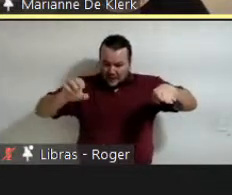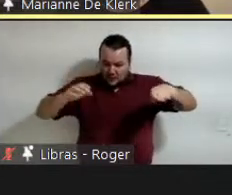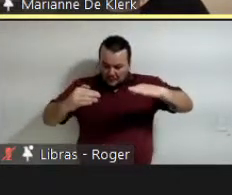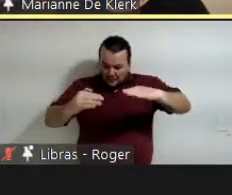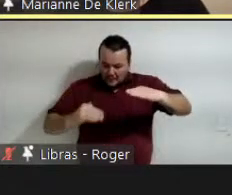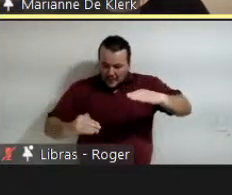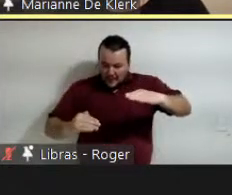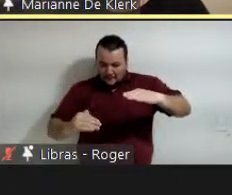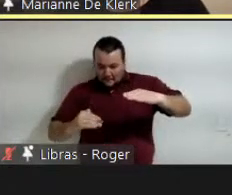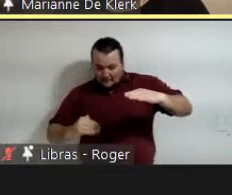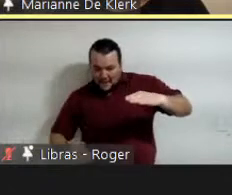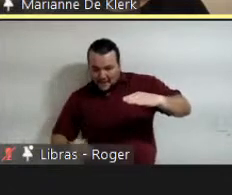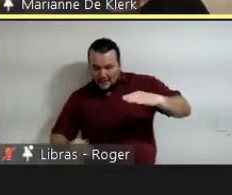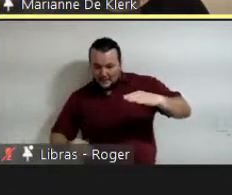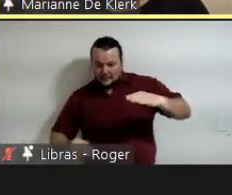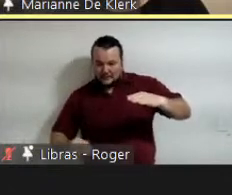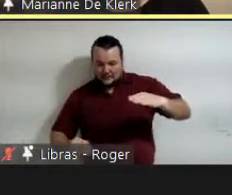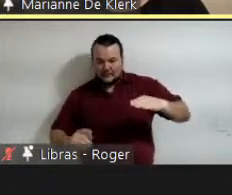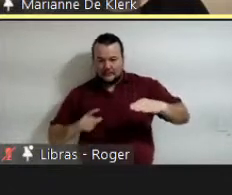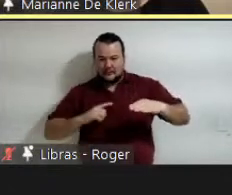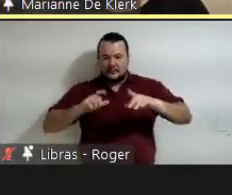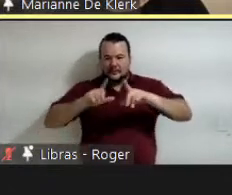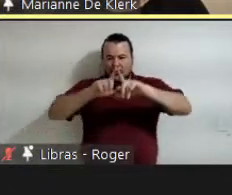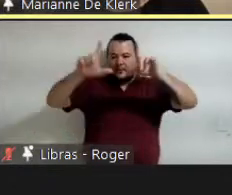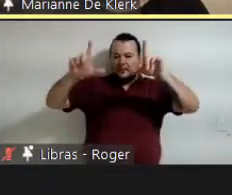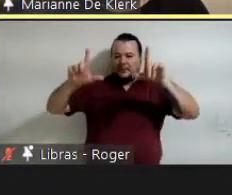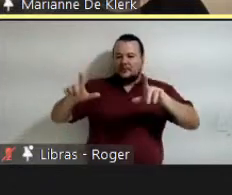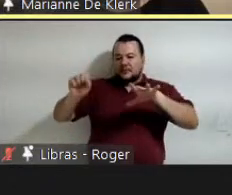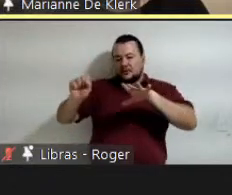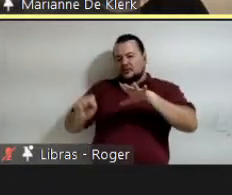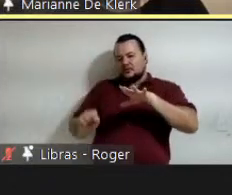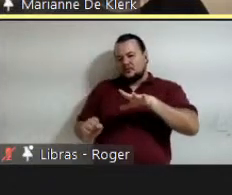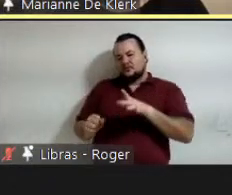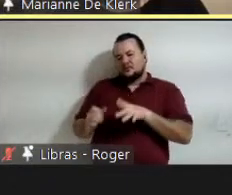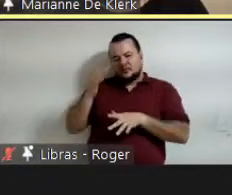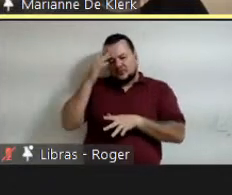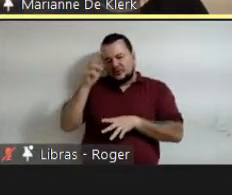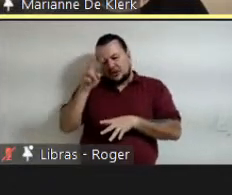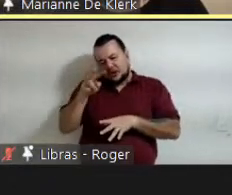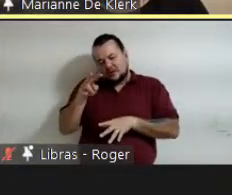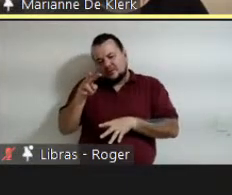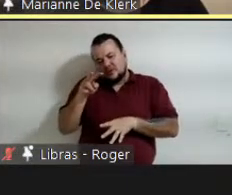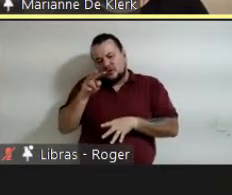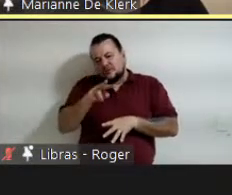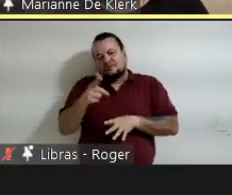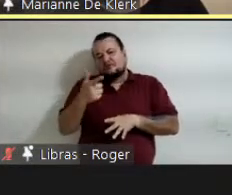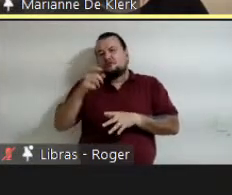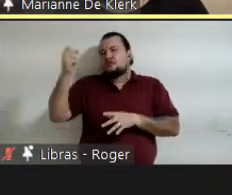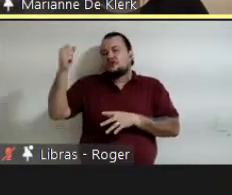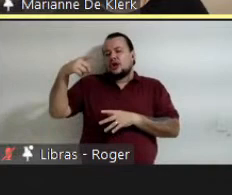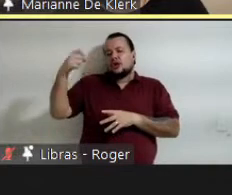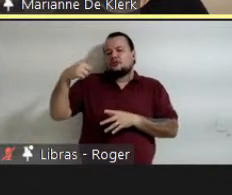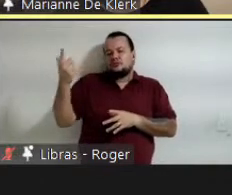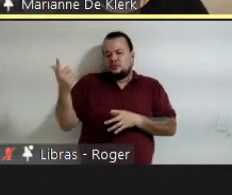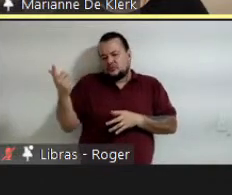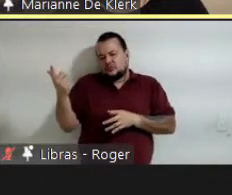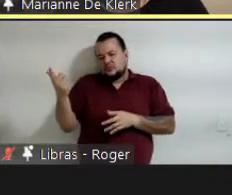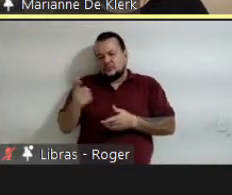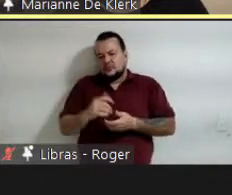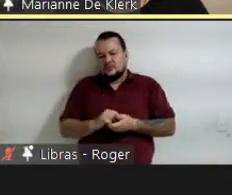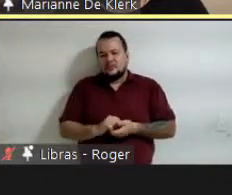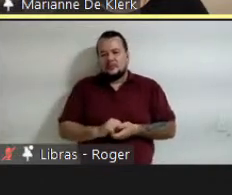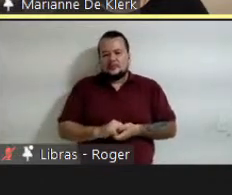this. This is a glazed facade, not louvered, and it's not necessary in spite of the heavy sun. The southern facade is